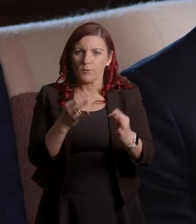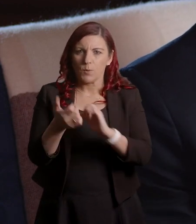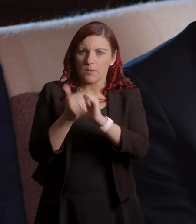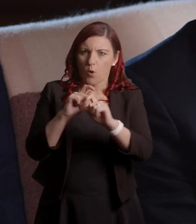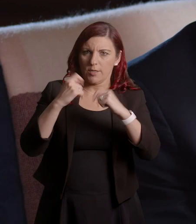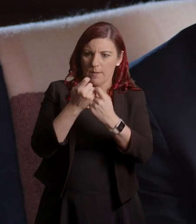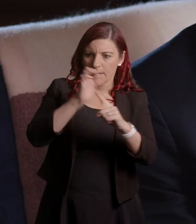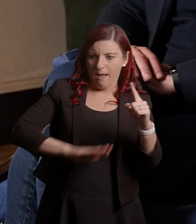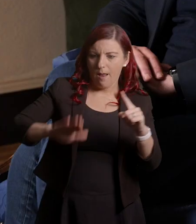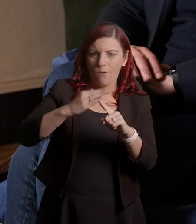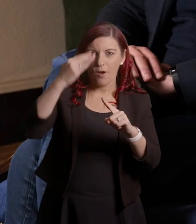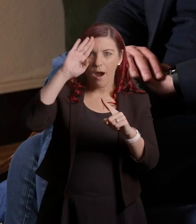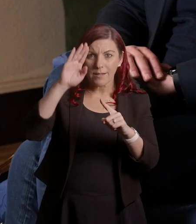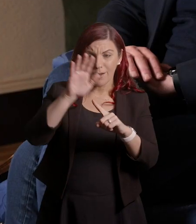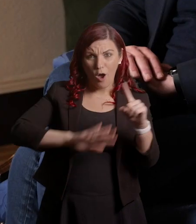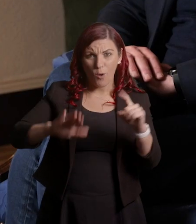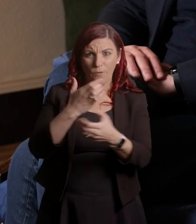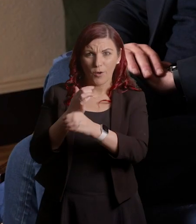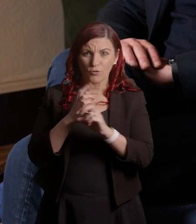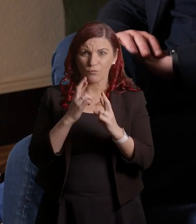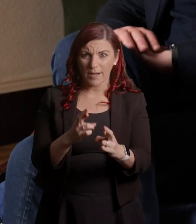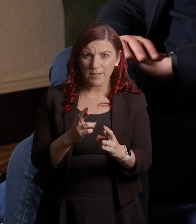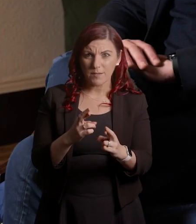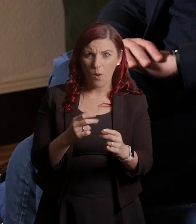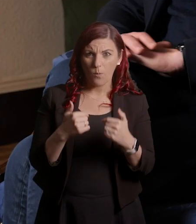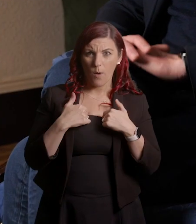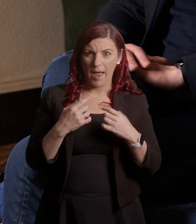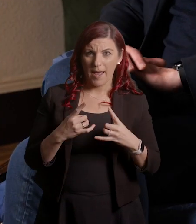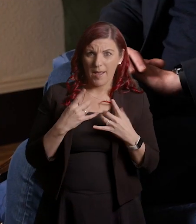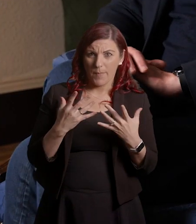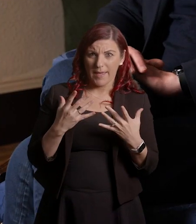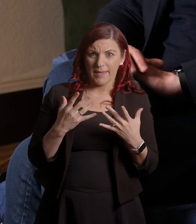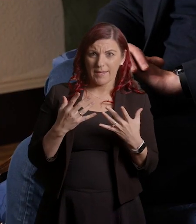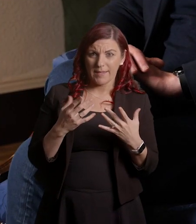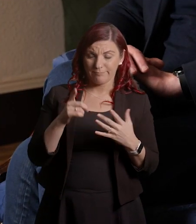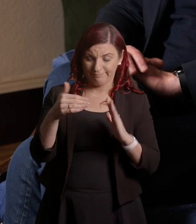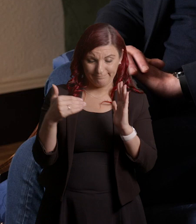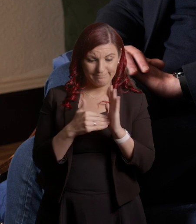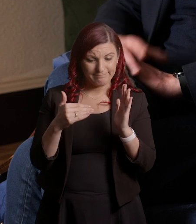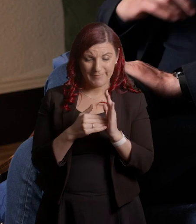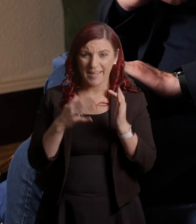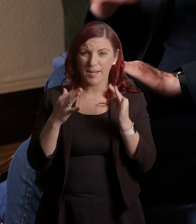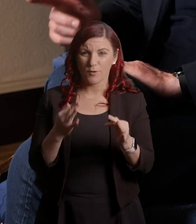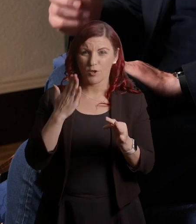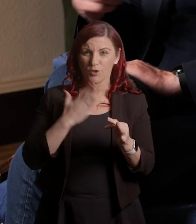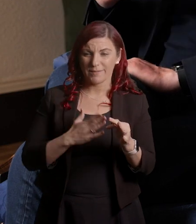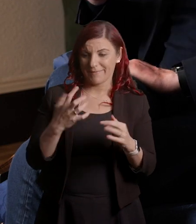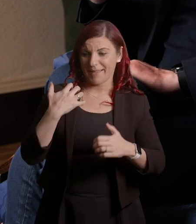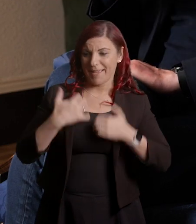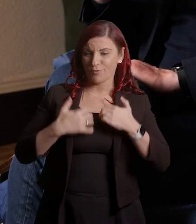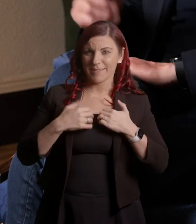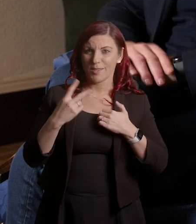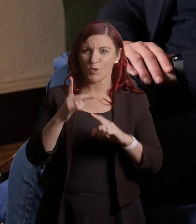given to sports teams all around the world, all around the country, especially over the past few weeks and months. Yeah, hugely. And just